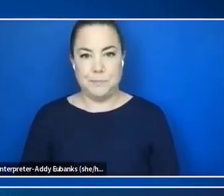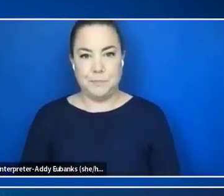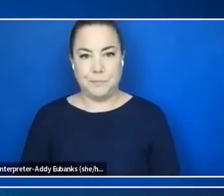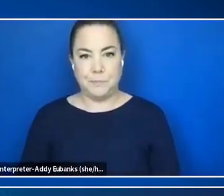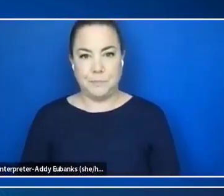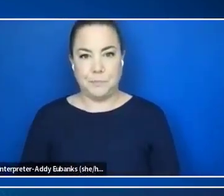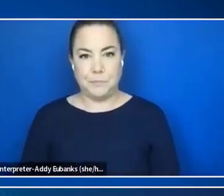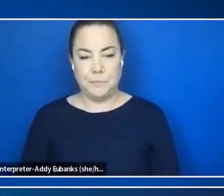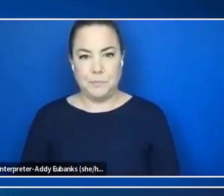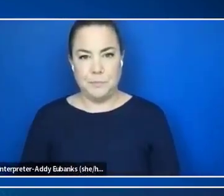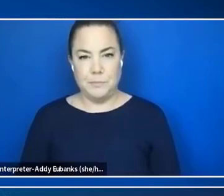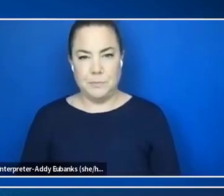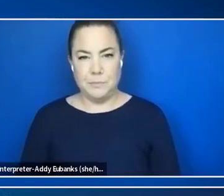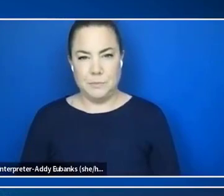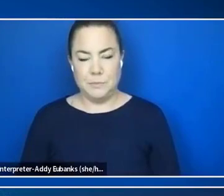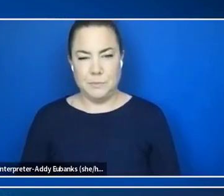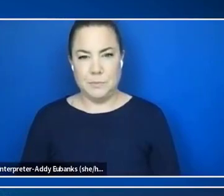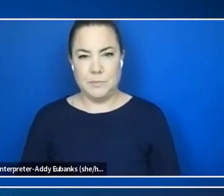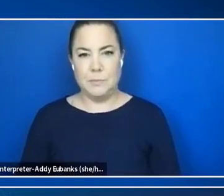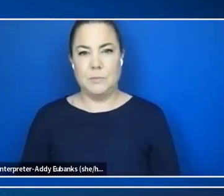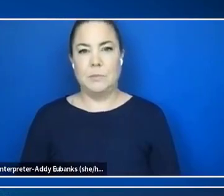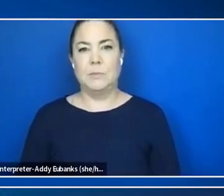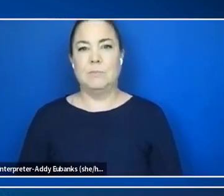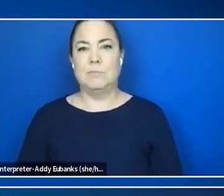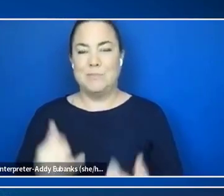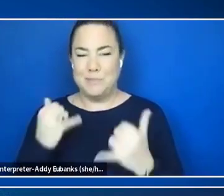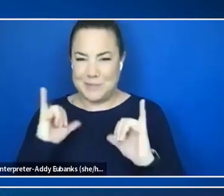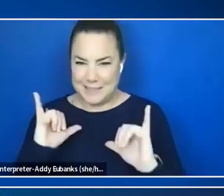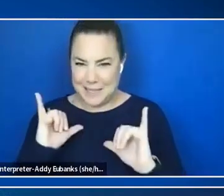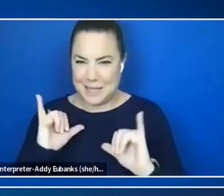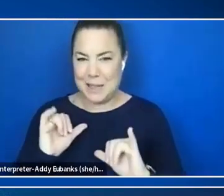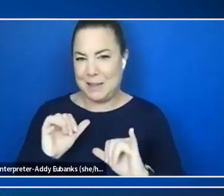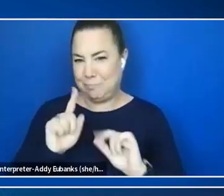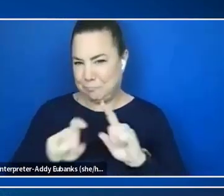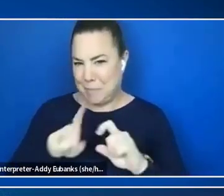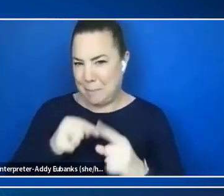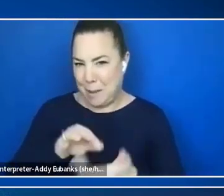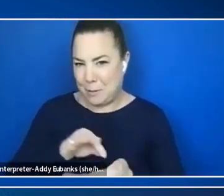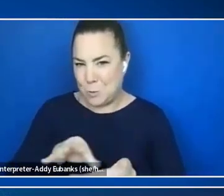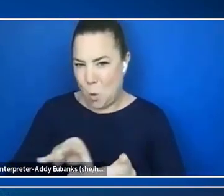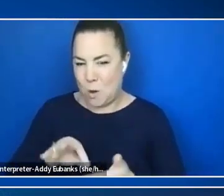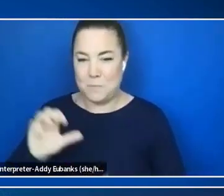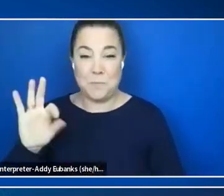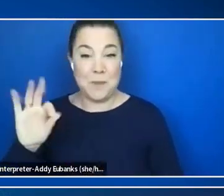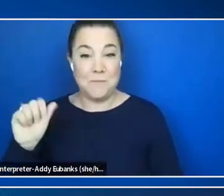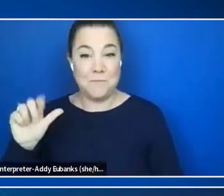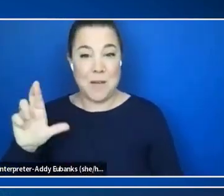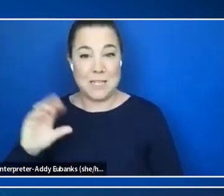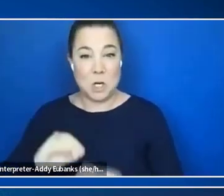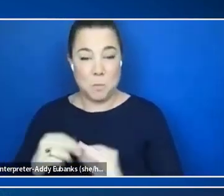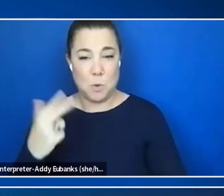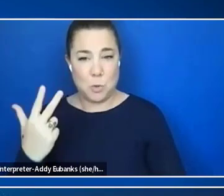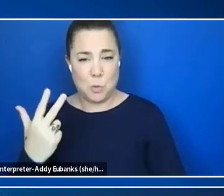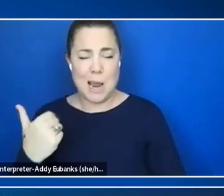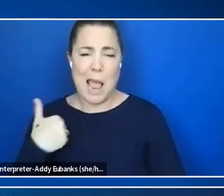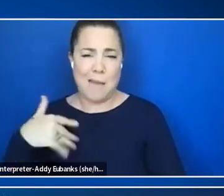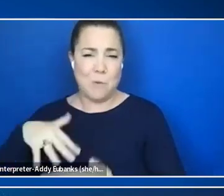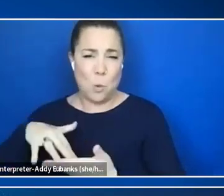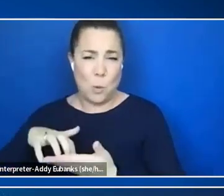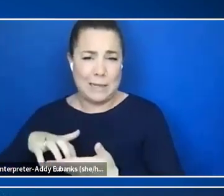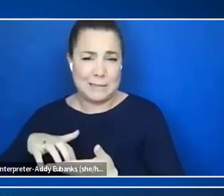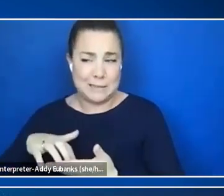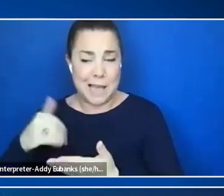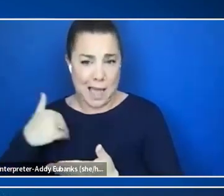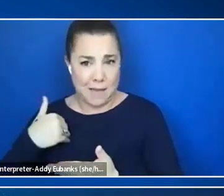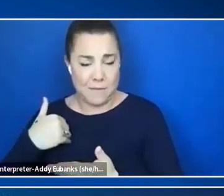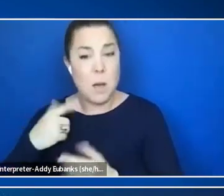So we're still working on scoring here. If Factor 3 has some weaknesses but is acceptable, will it affect the